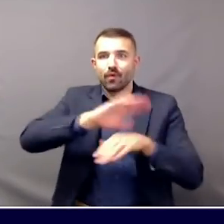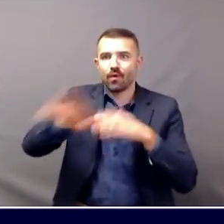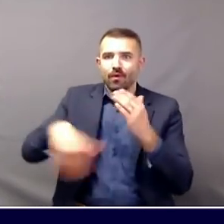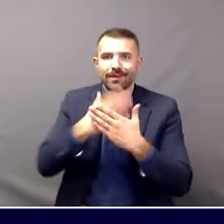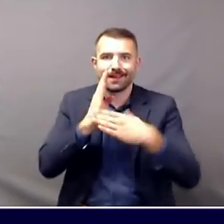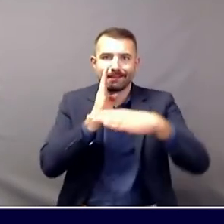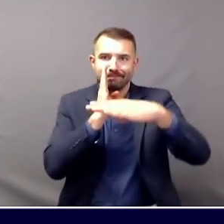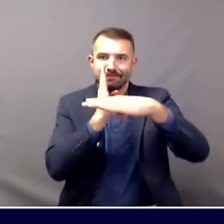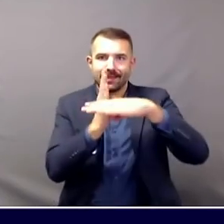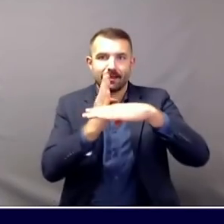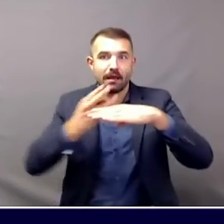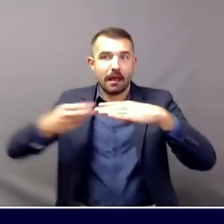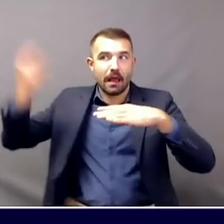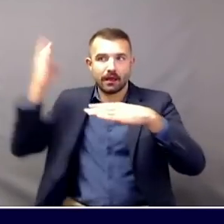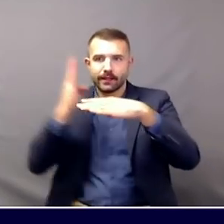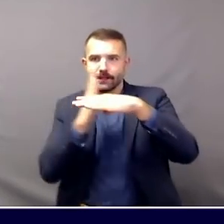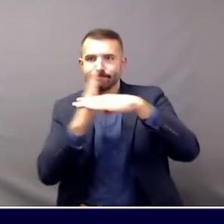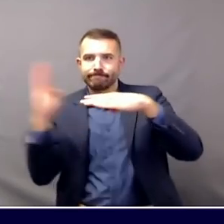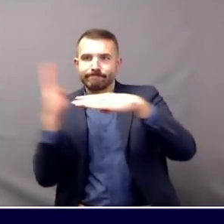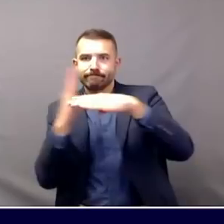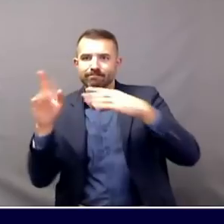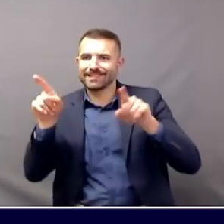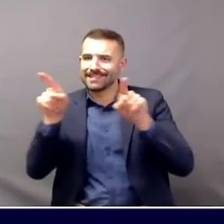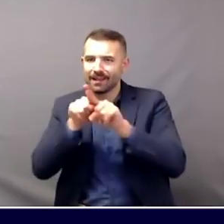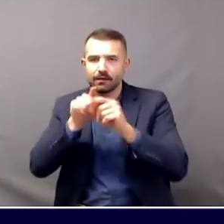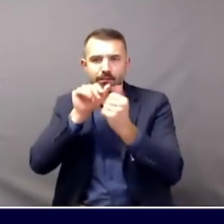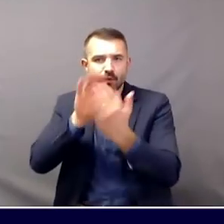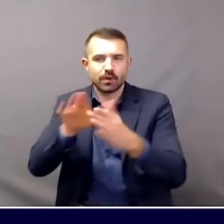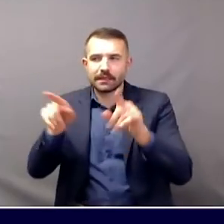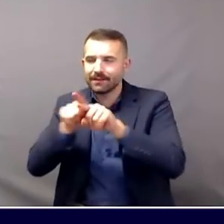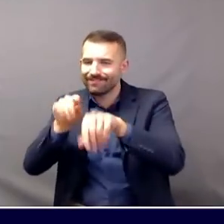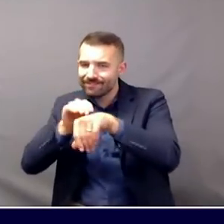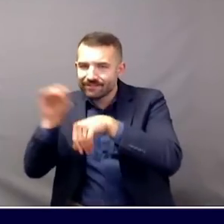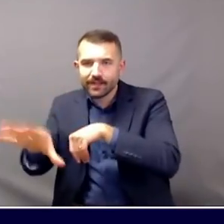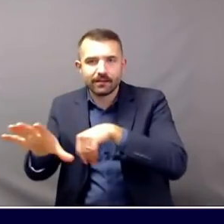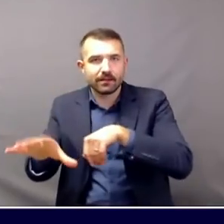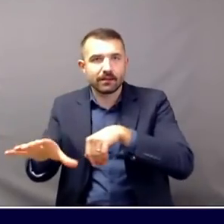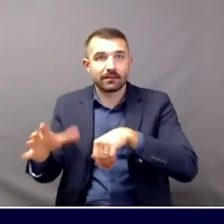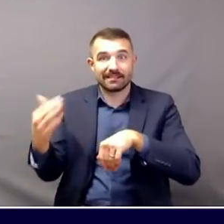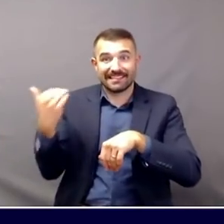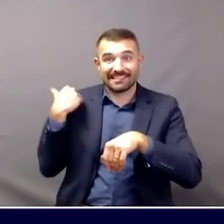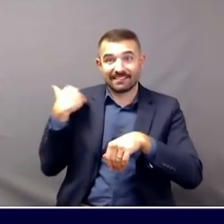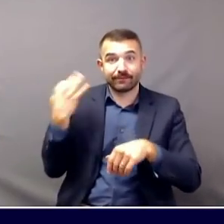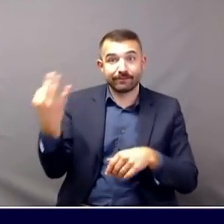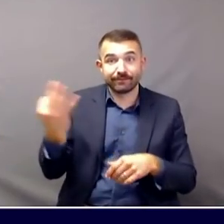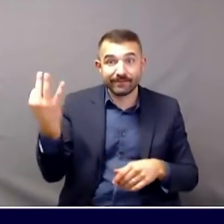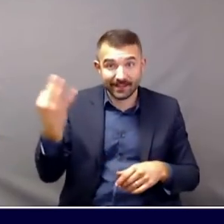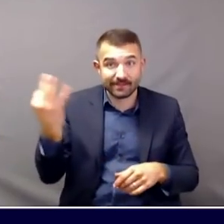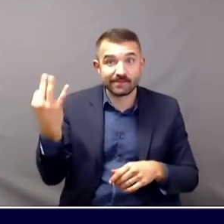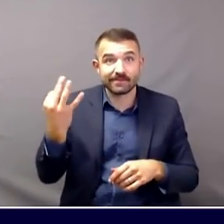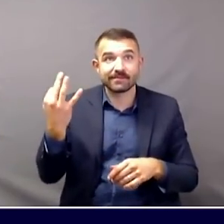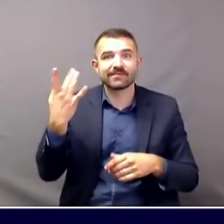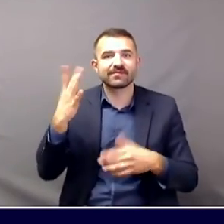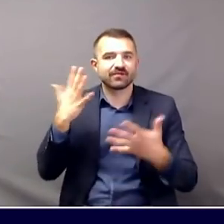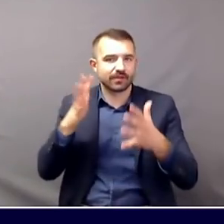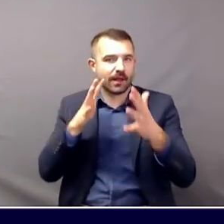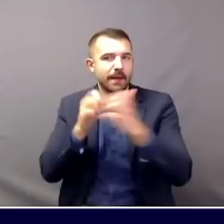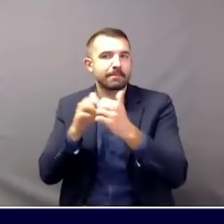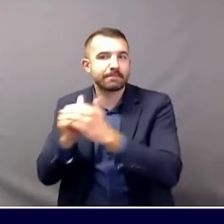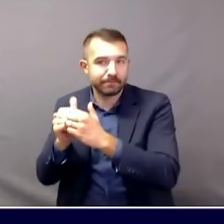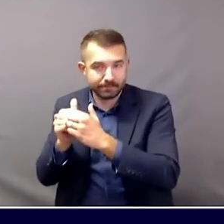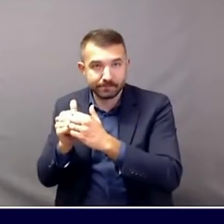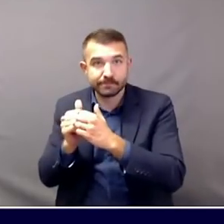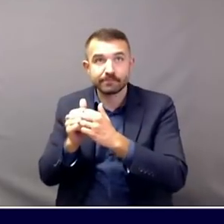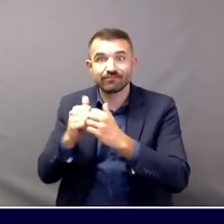risk sports. Last Friday, we did update that guidance in light of evidence about what we're learning, especially as we're